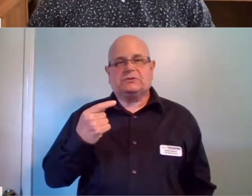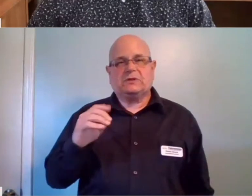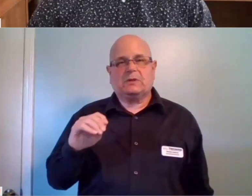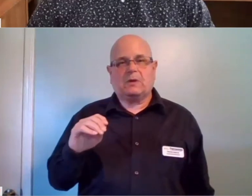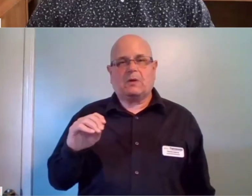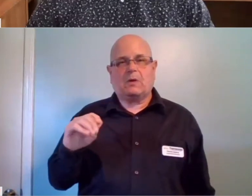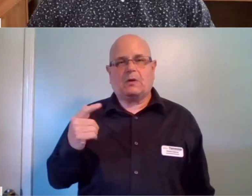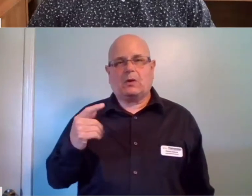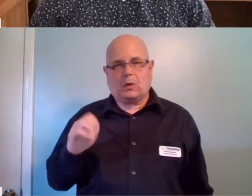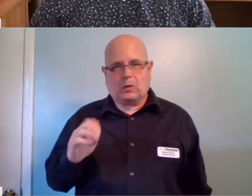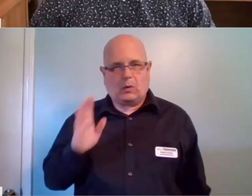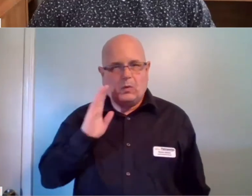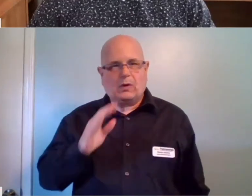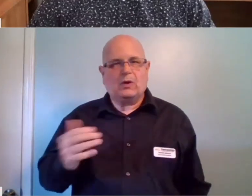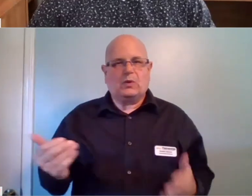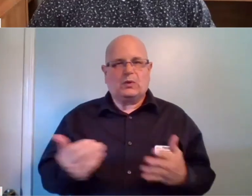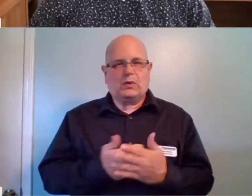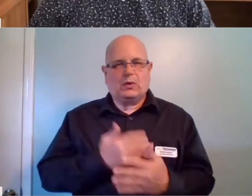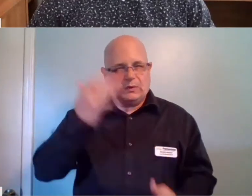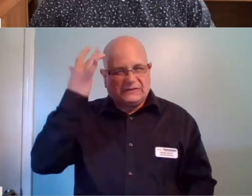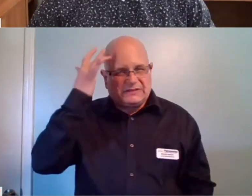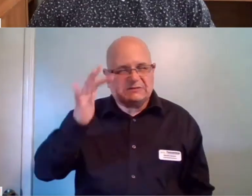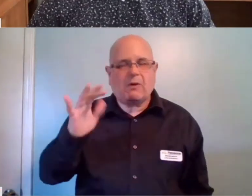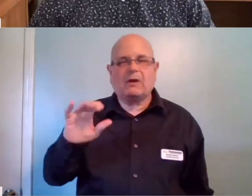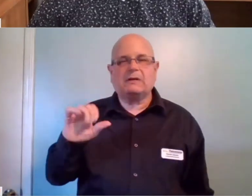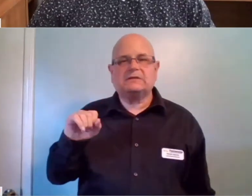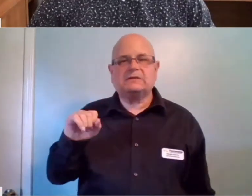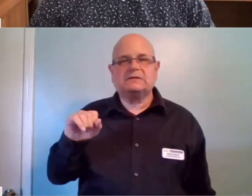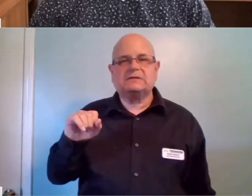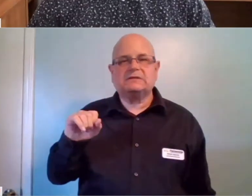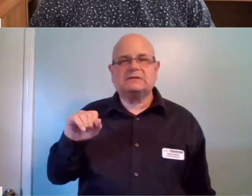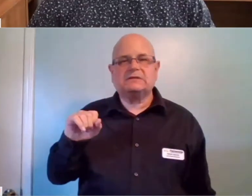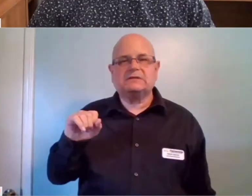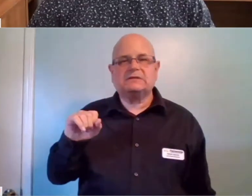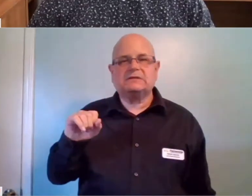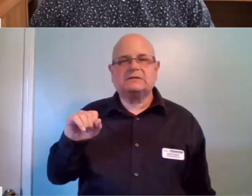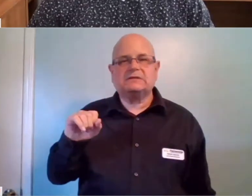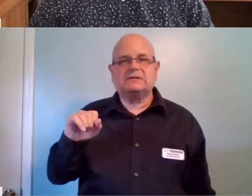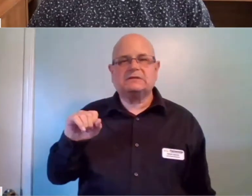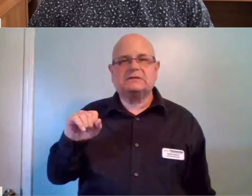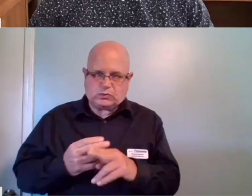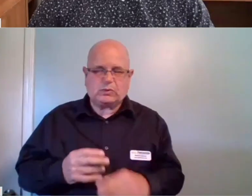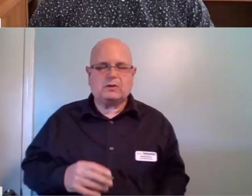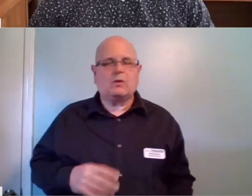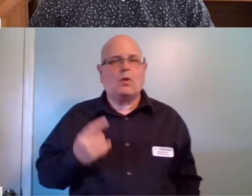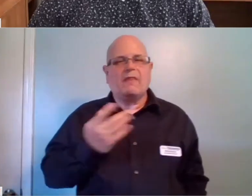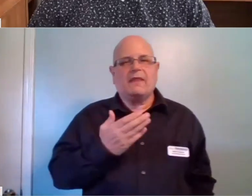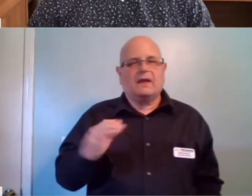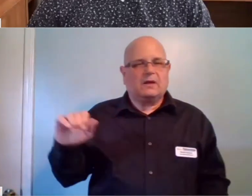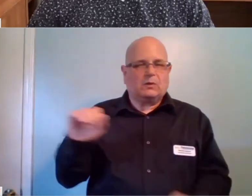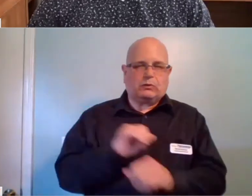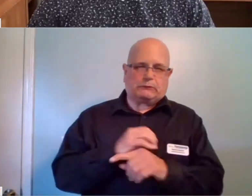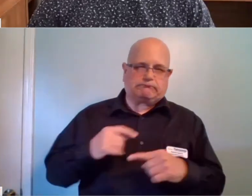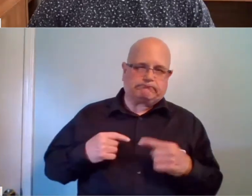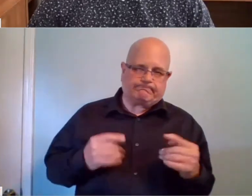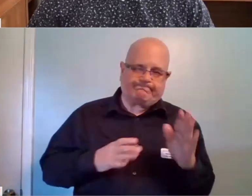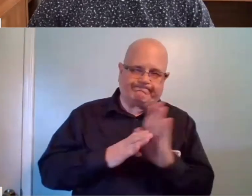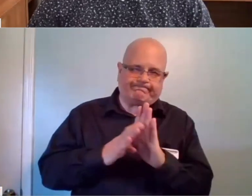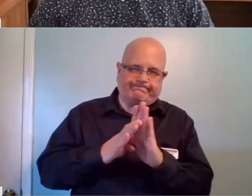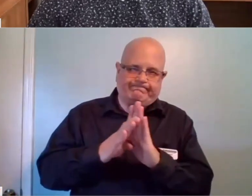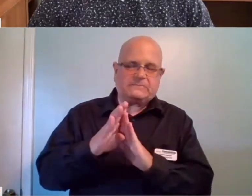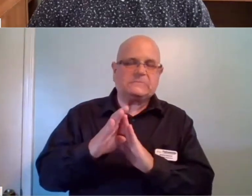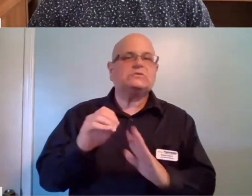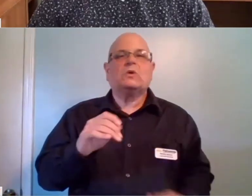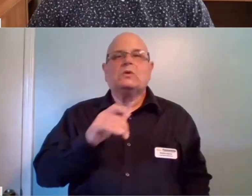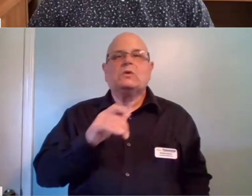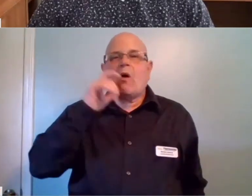going to be releasing a new smart speaker very soon. One of the things that they've been working on is making it so that you don't